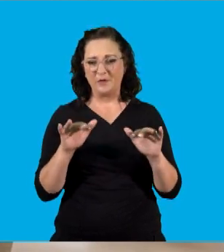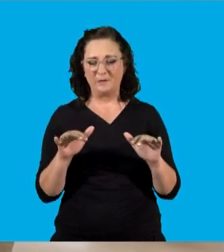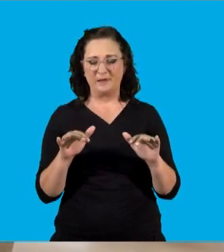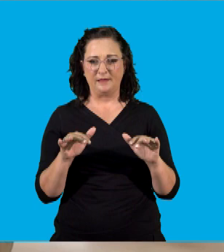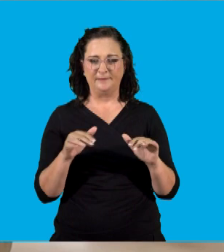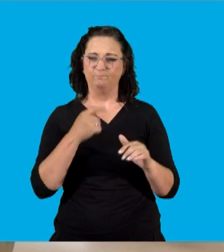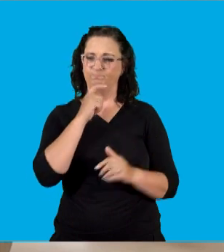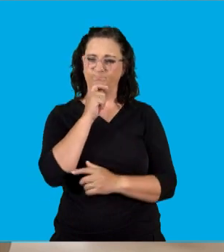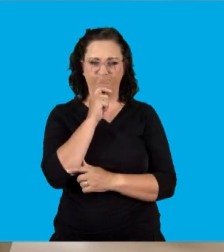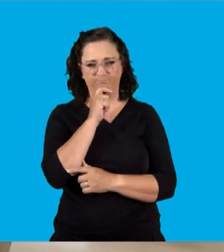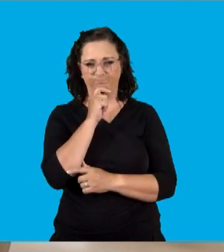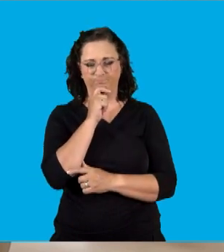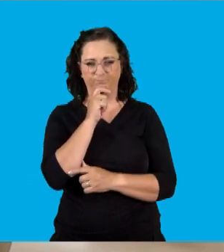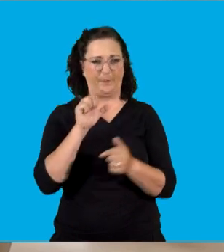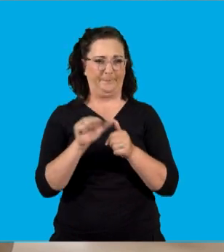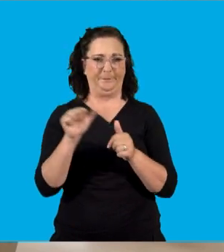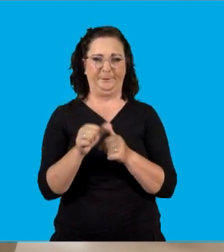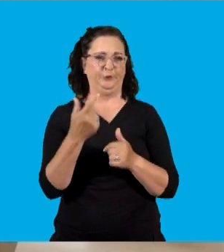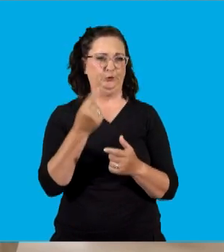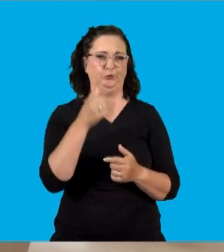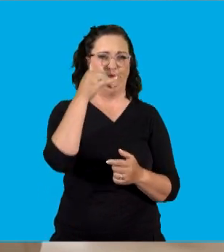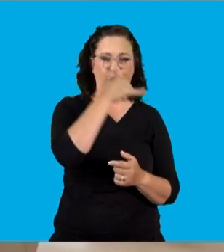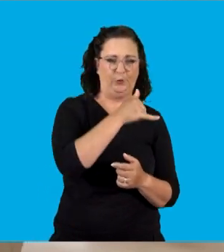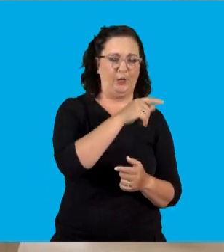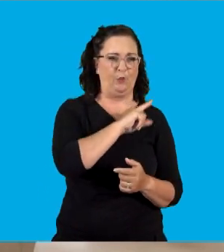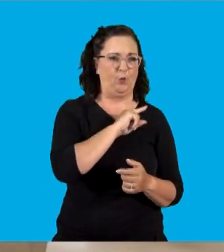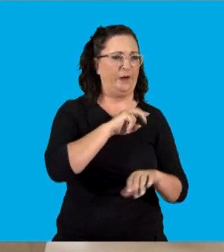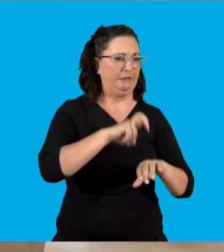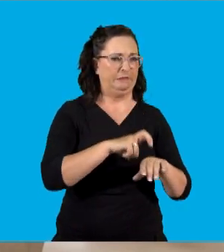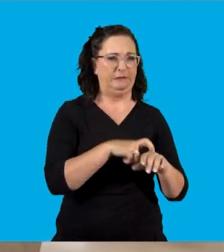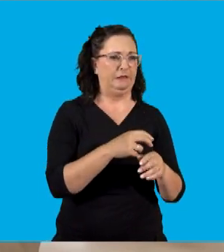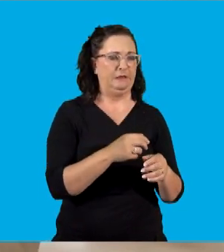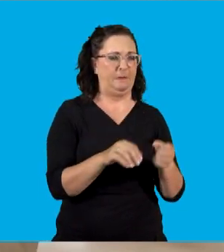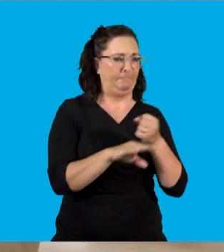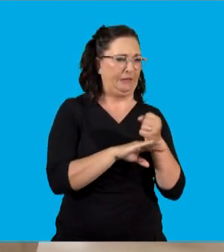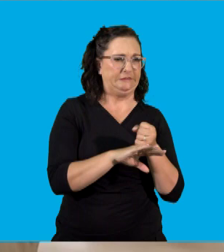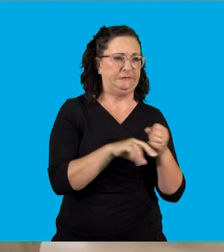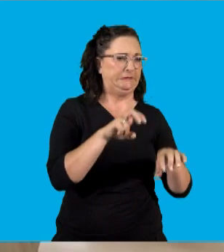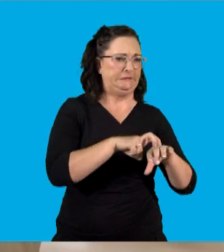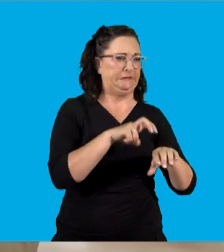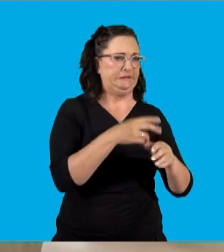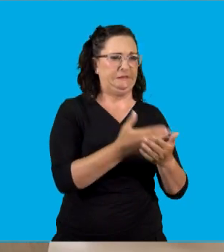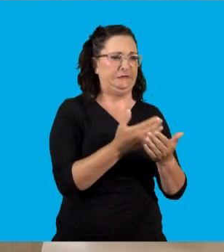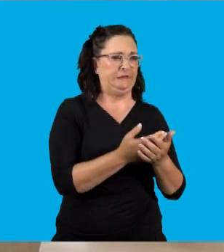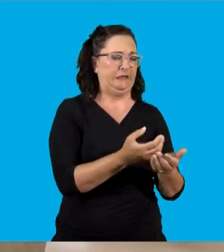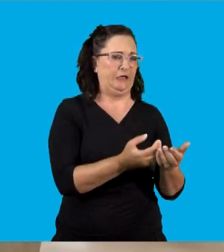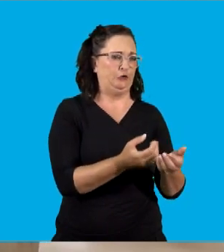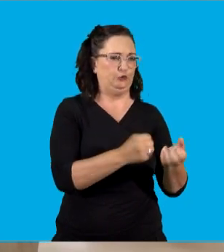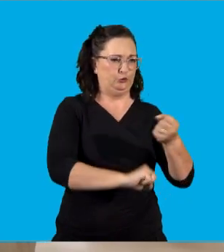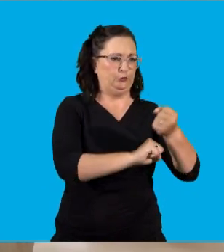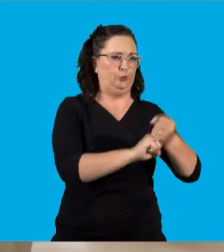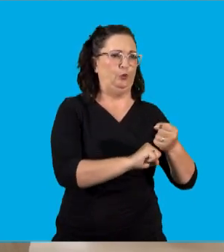crime. They would rather do crime in order to make sure that they cater for their basic needs, which that particular crime in turn